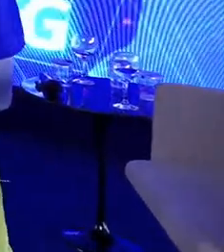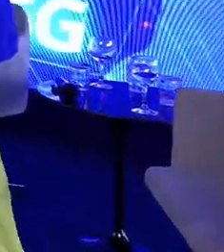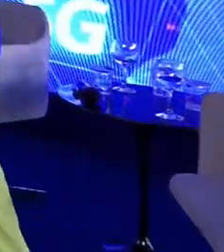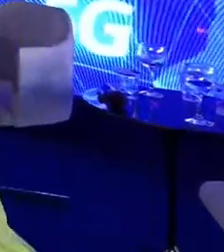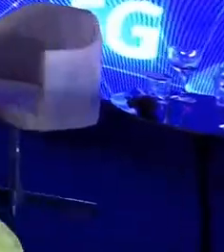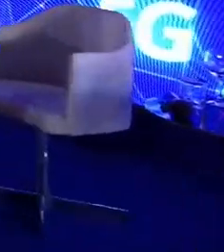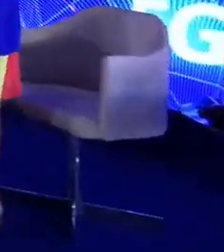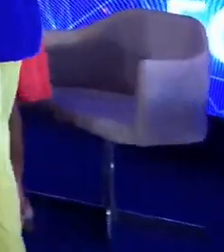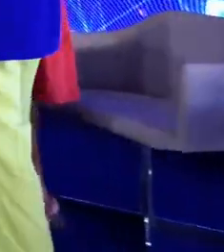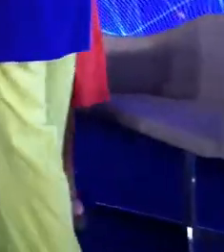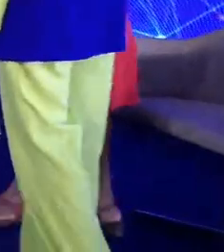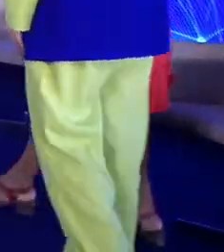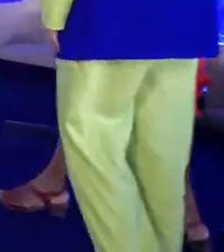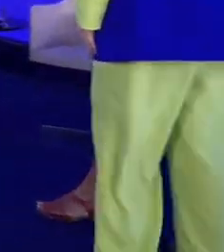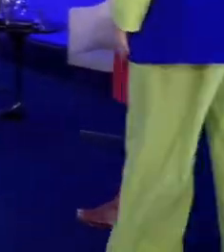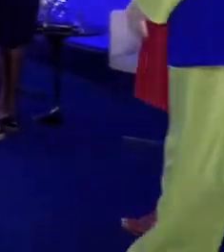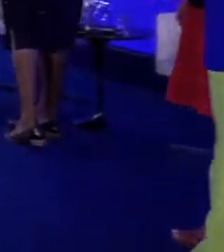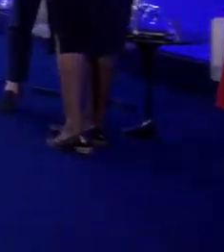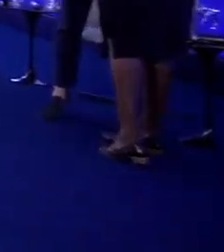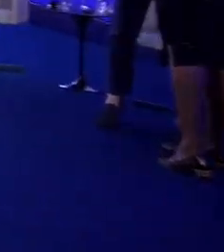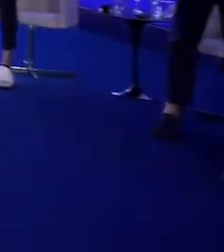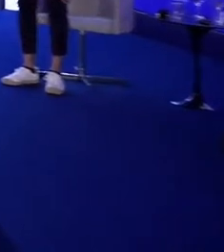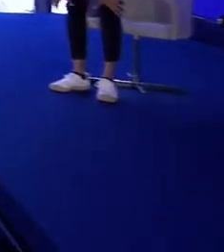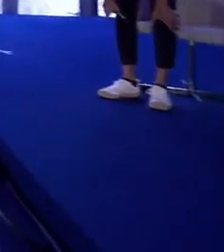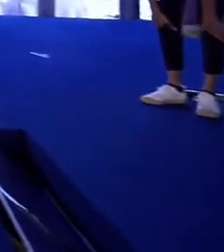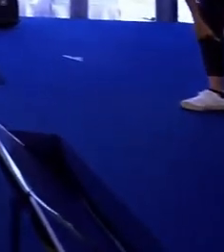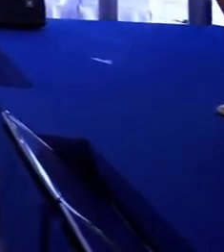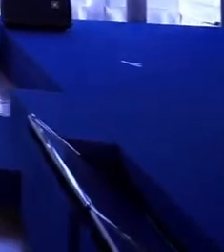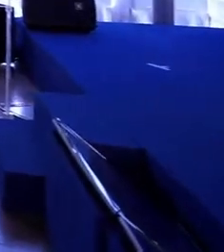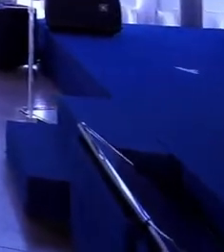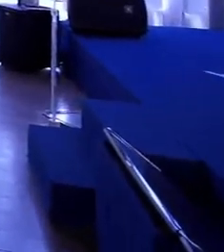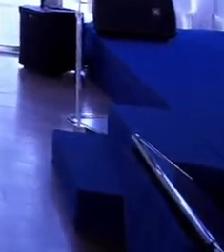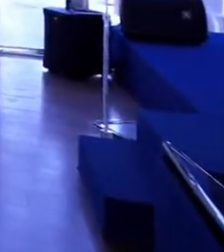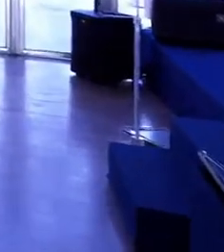Acho que vai numa foto, né? Nós quatro.